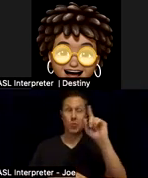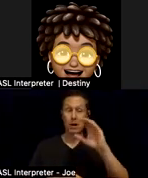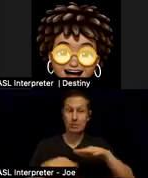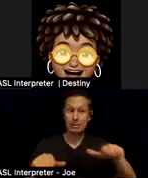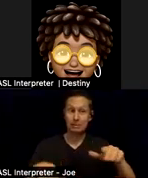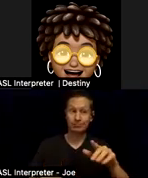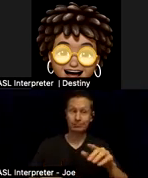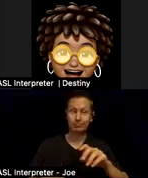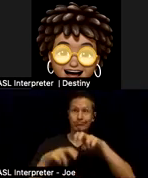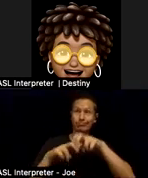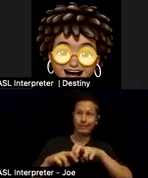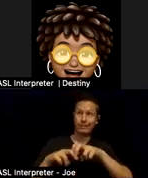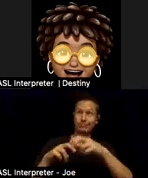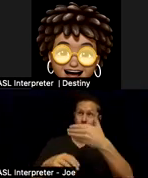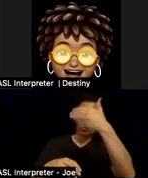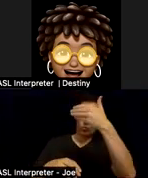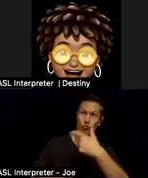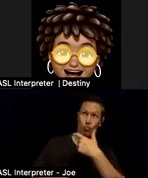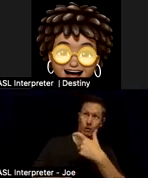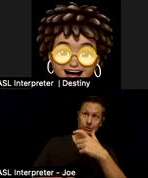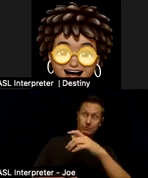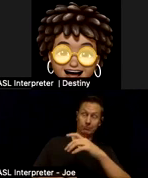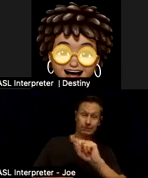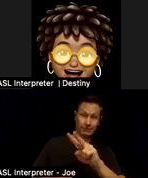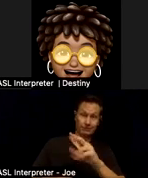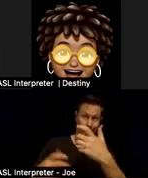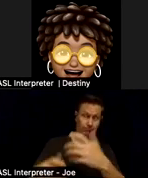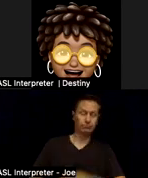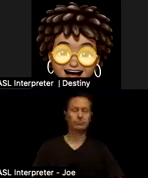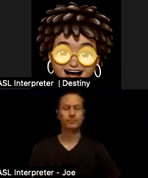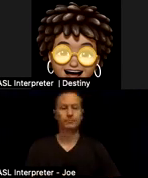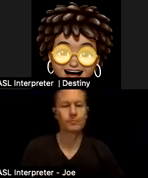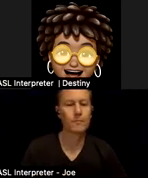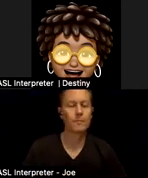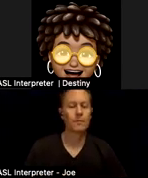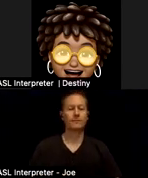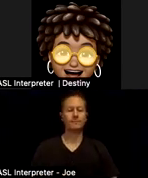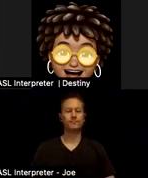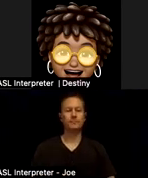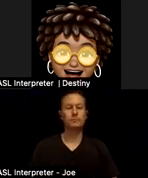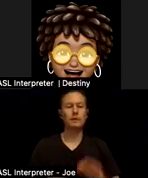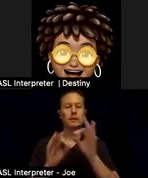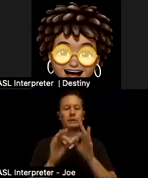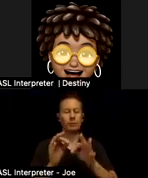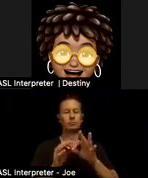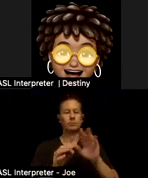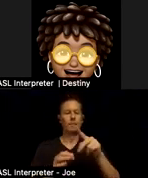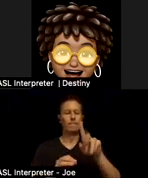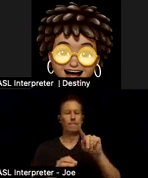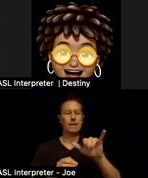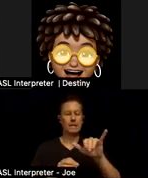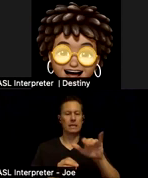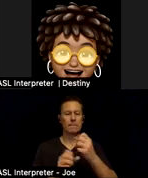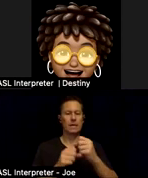generous amount here. So that'll be one of the feet. And we'll just simply roll this into about a little ball, just